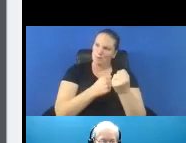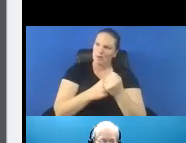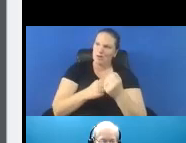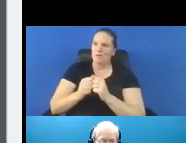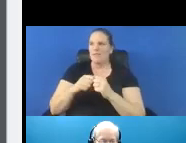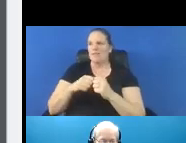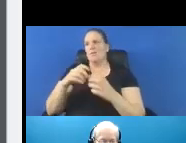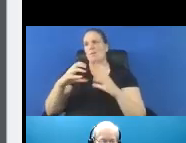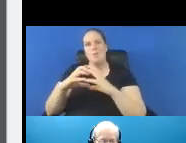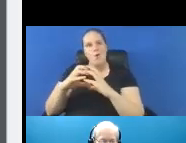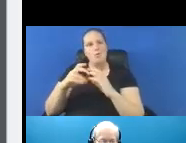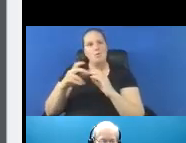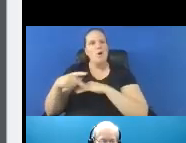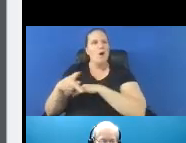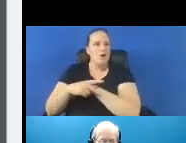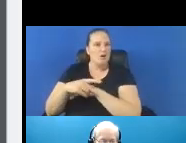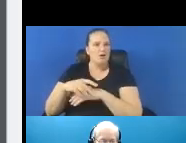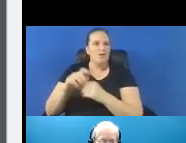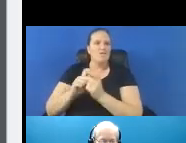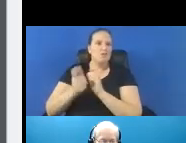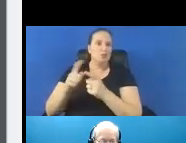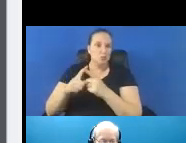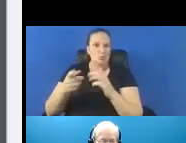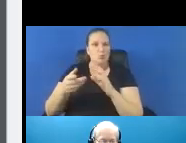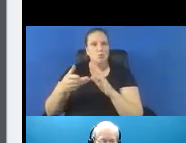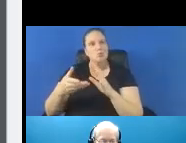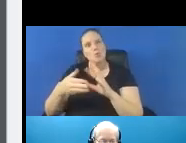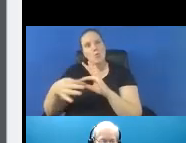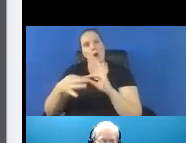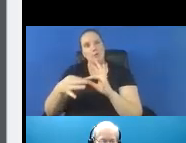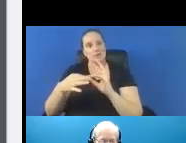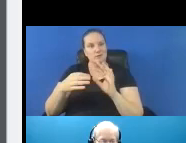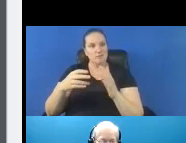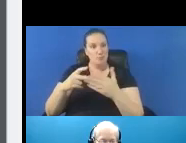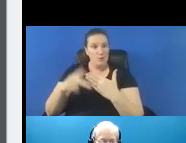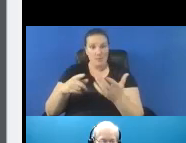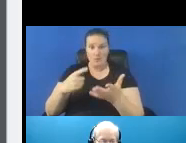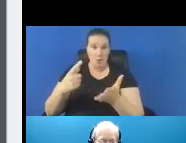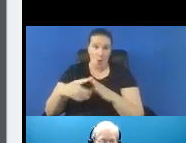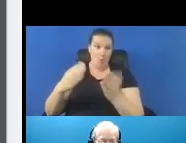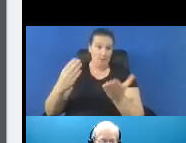park conversion to cooperative programs. Open it up for discussion on that.